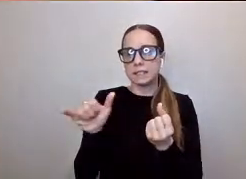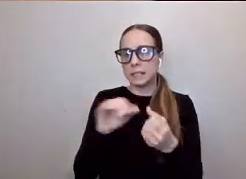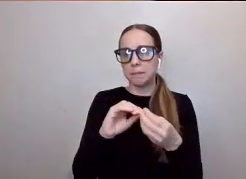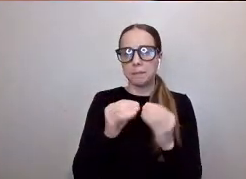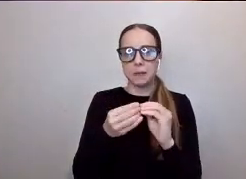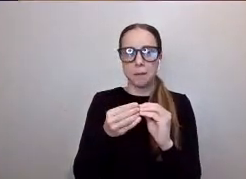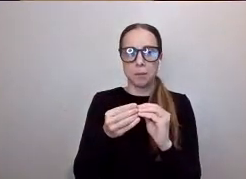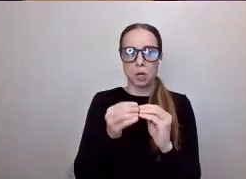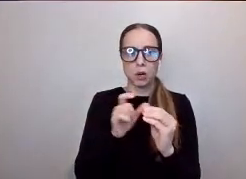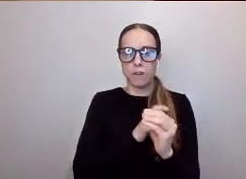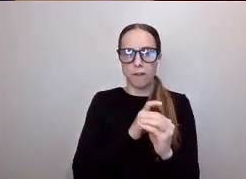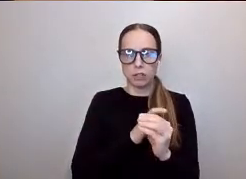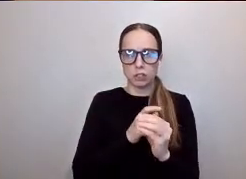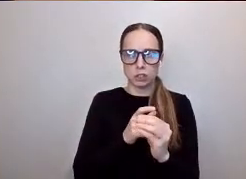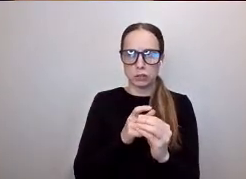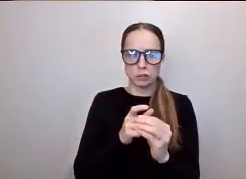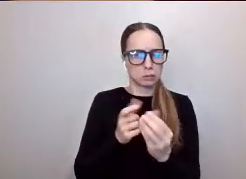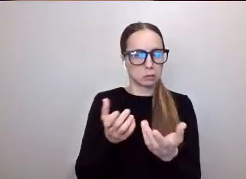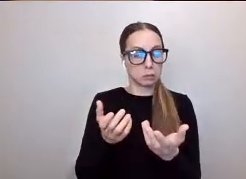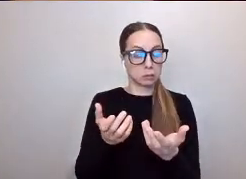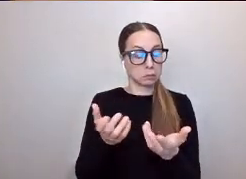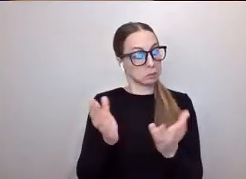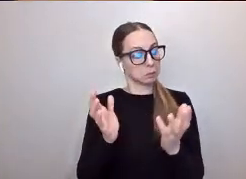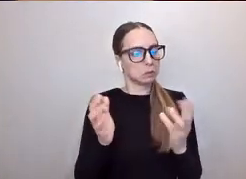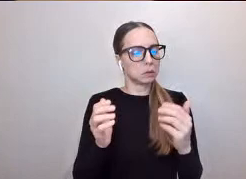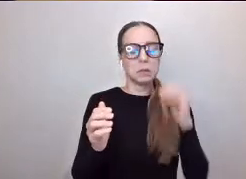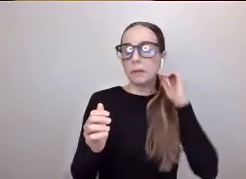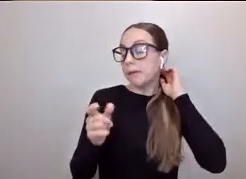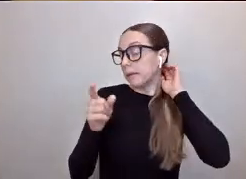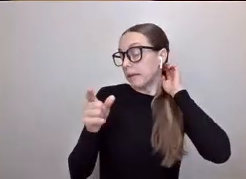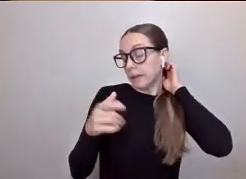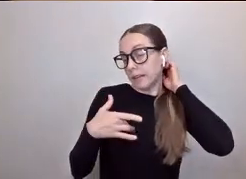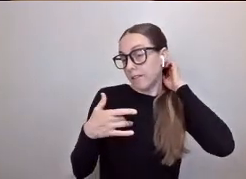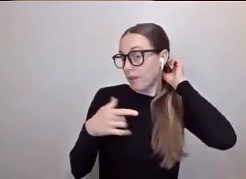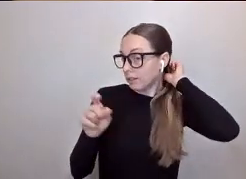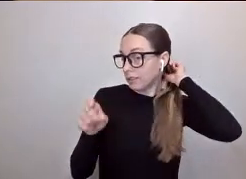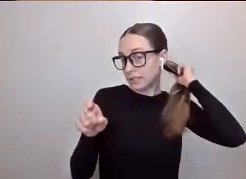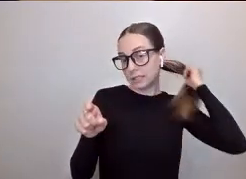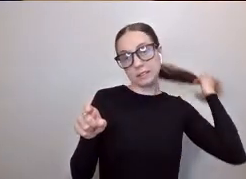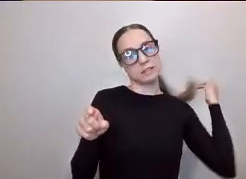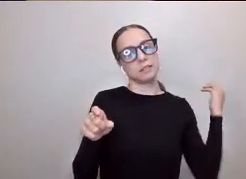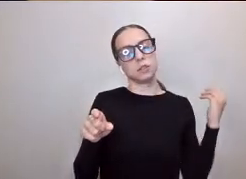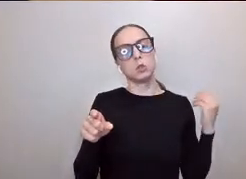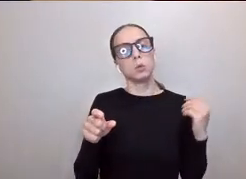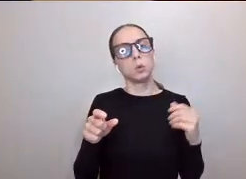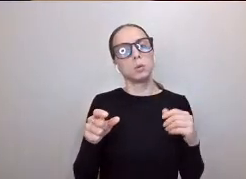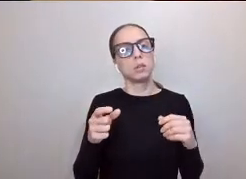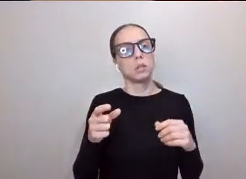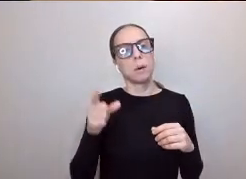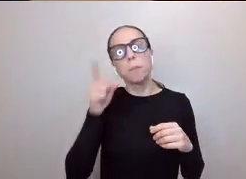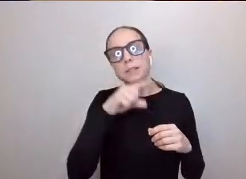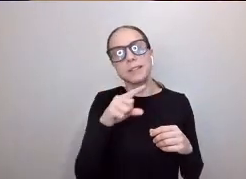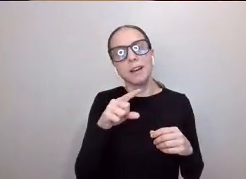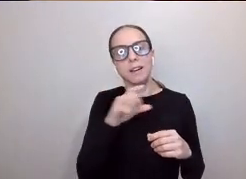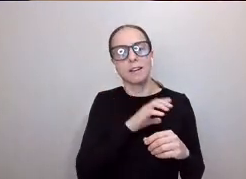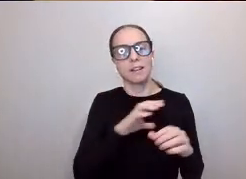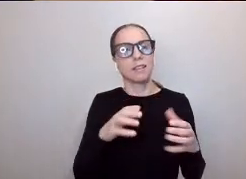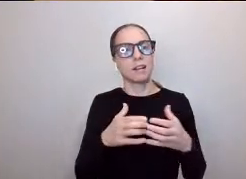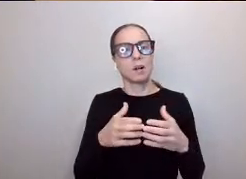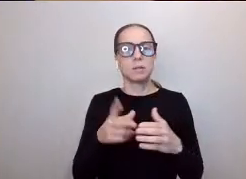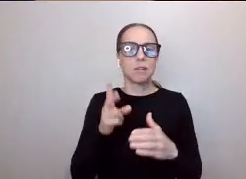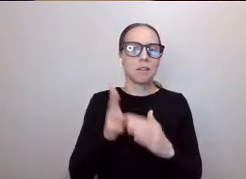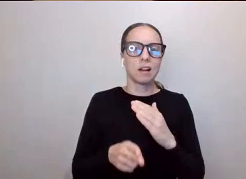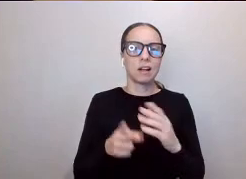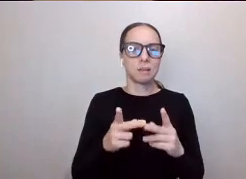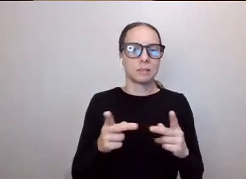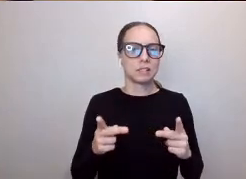to, and some of the members of this council have felt it necessary to pretend that the council's cutting positions when that's